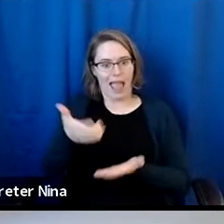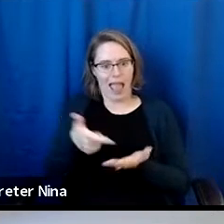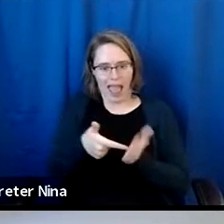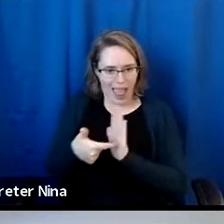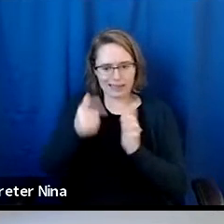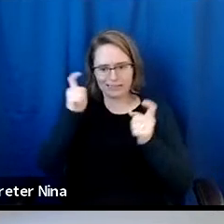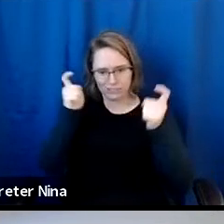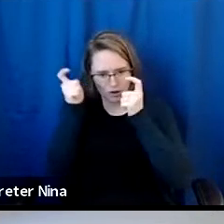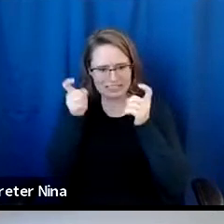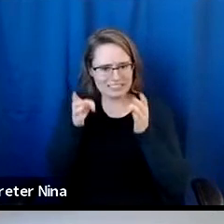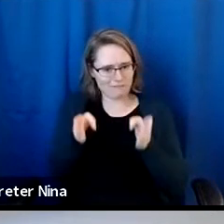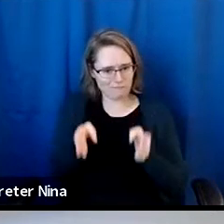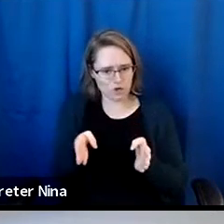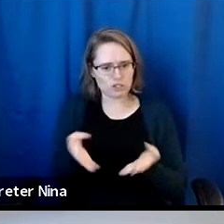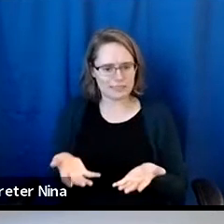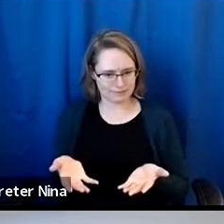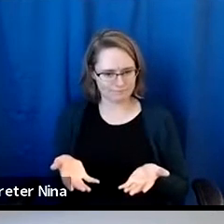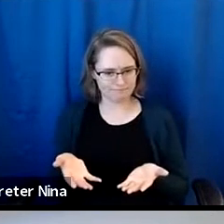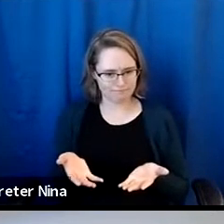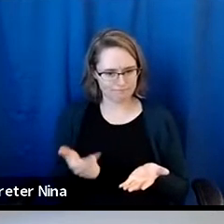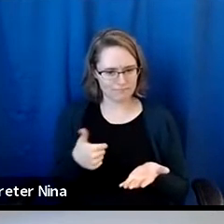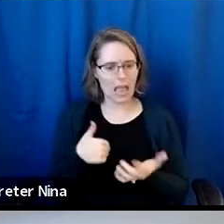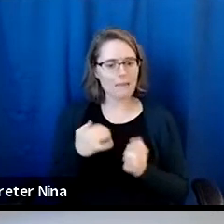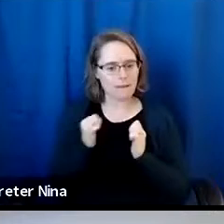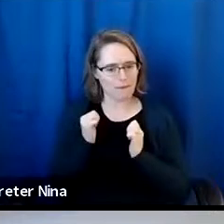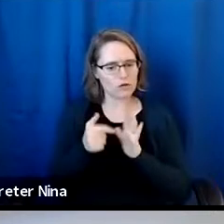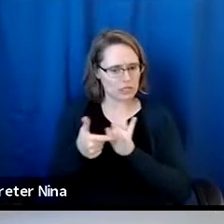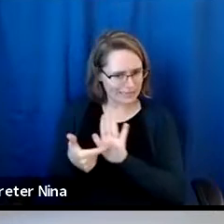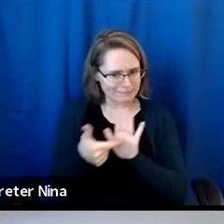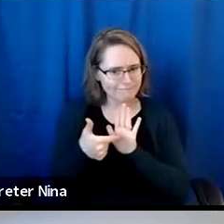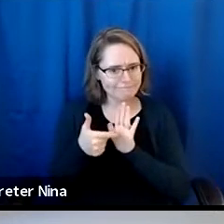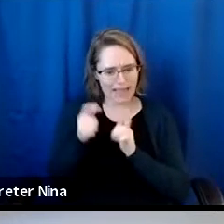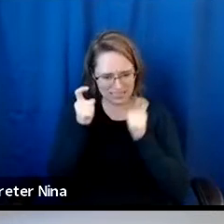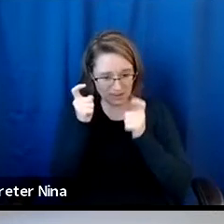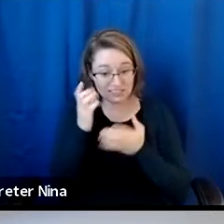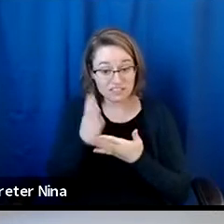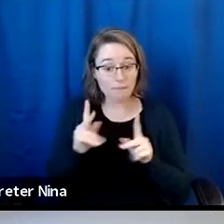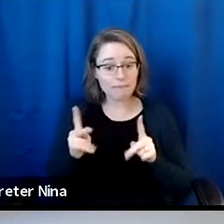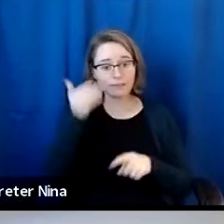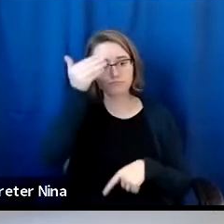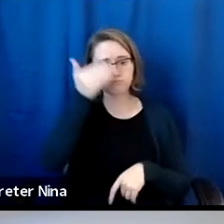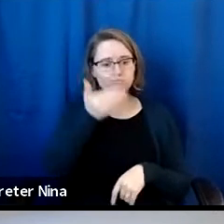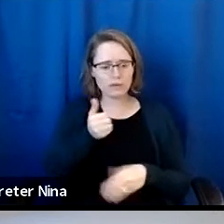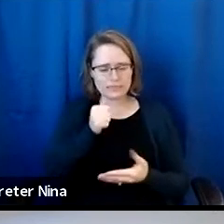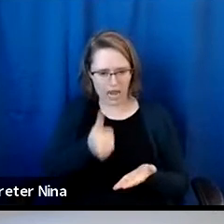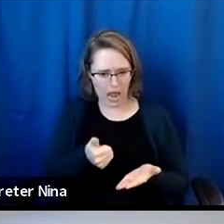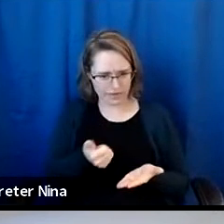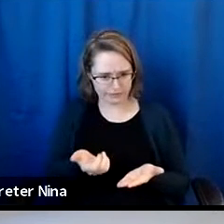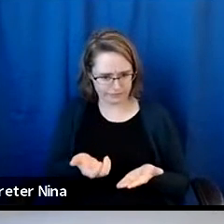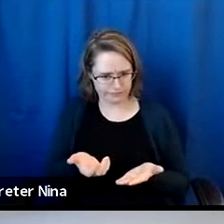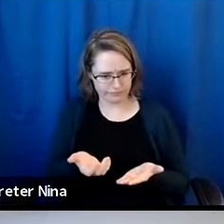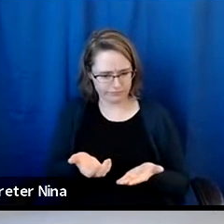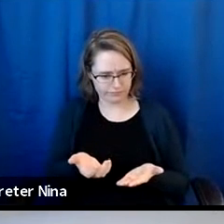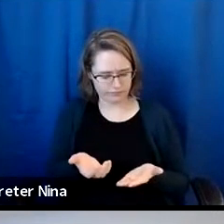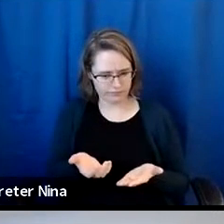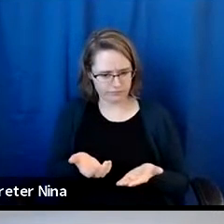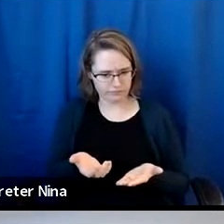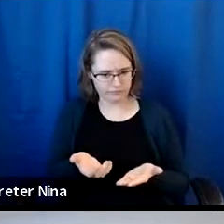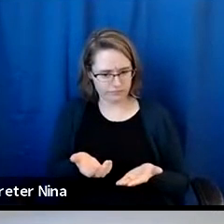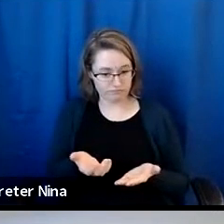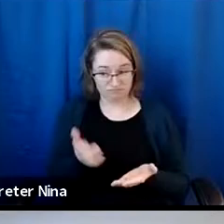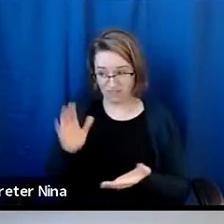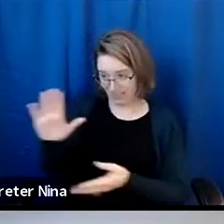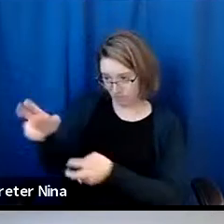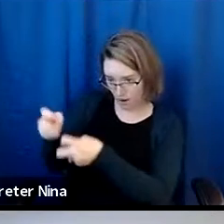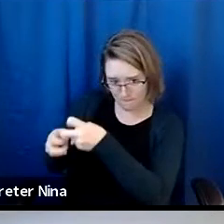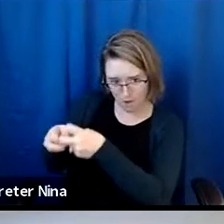person. I am emotionally expressive. Some people are not as expressive as I am, but is that their